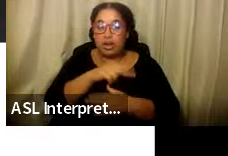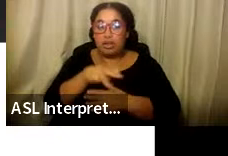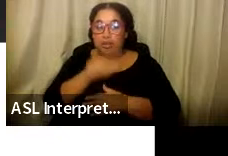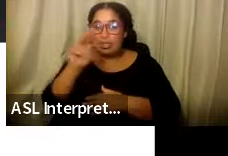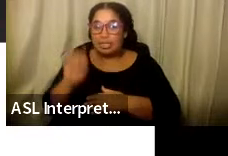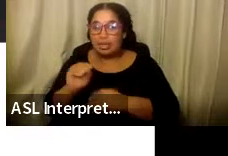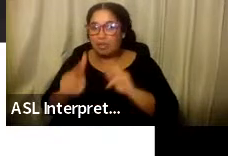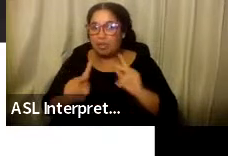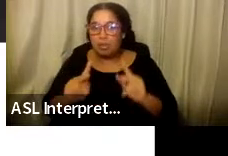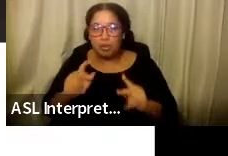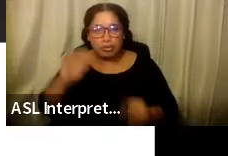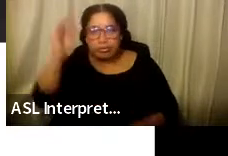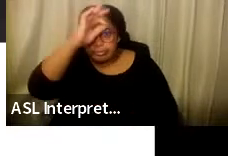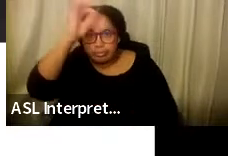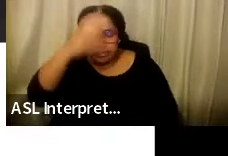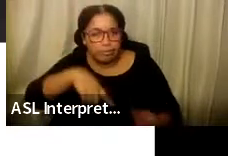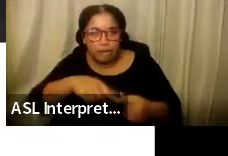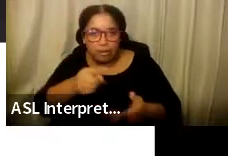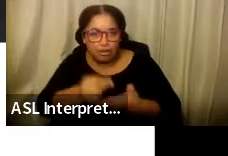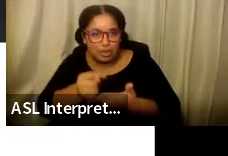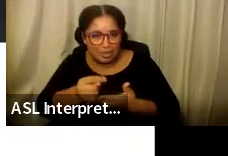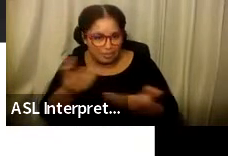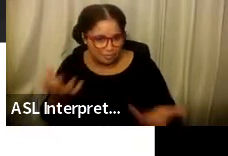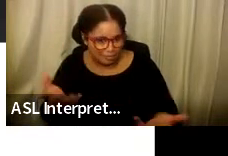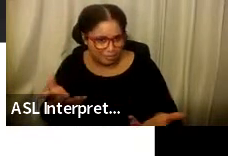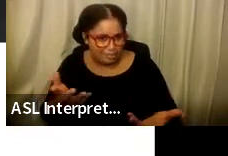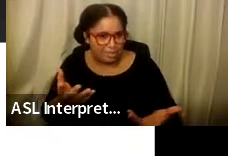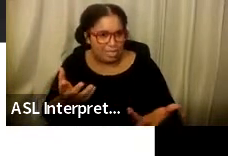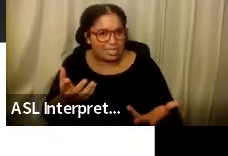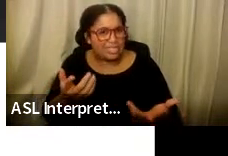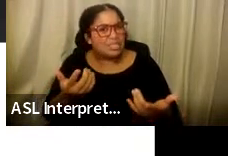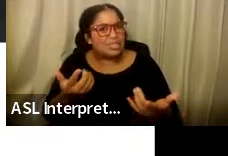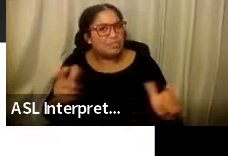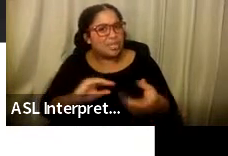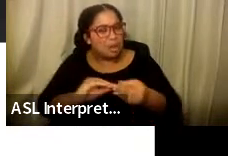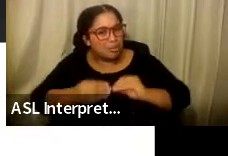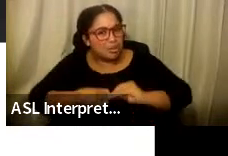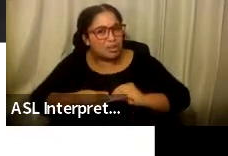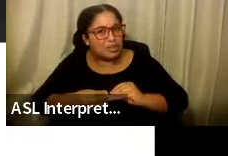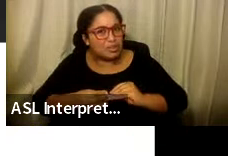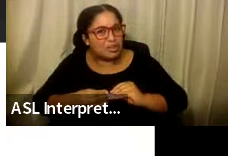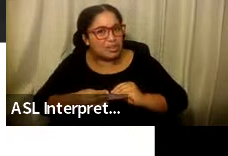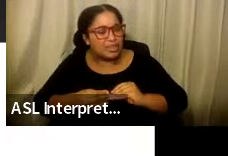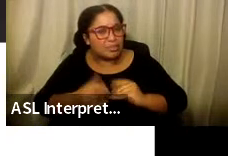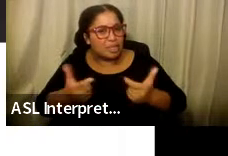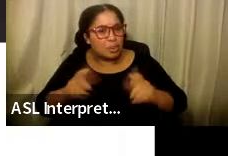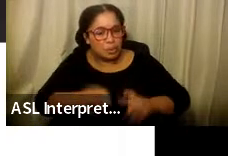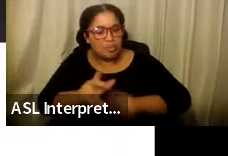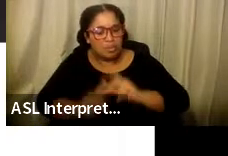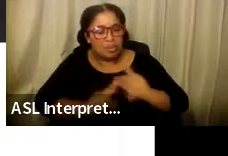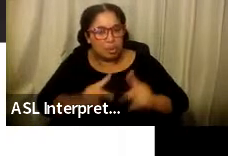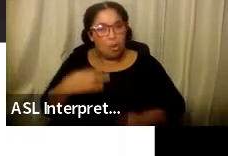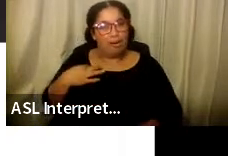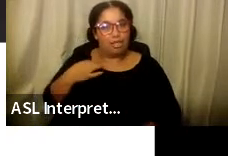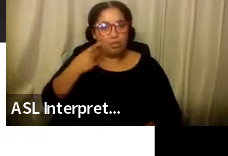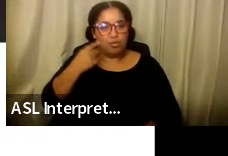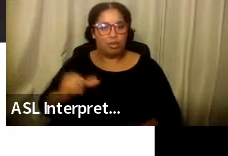33% of people were not aware of treatments that were available, which is really a significant portion of those